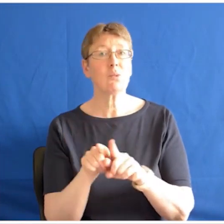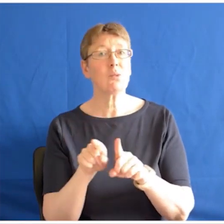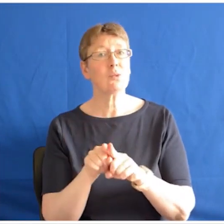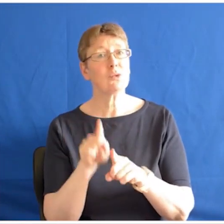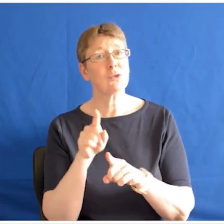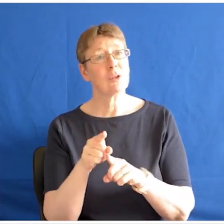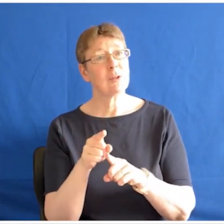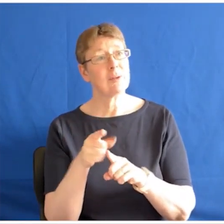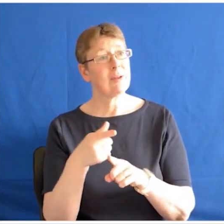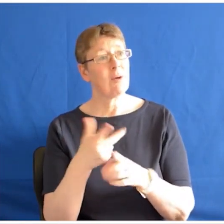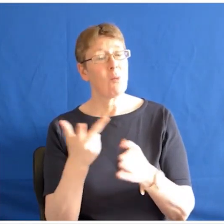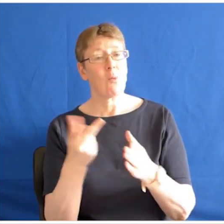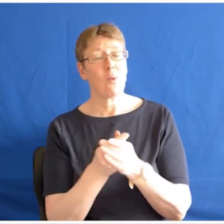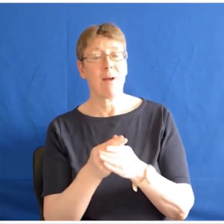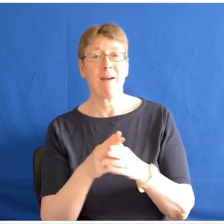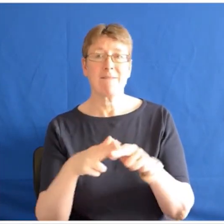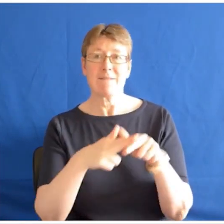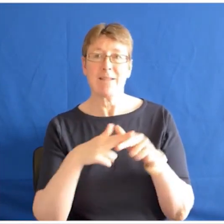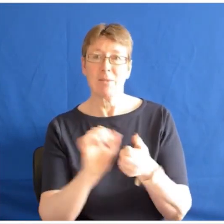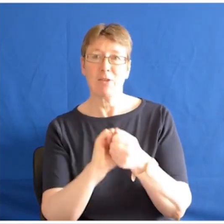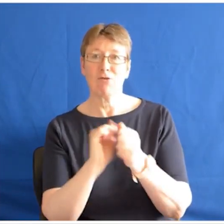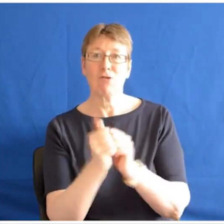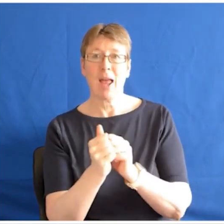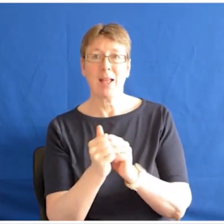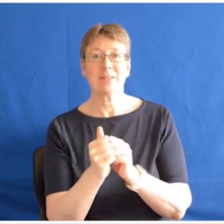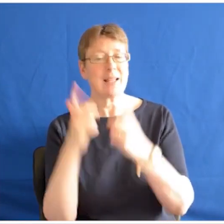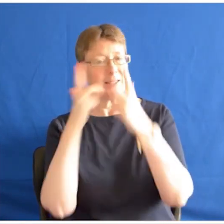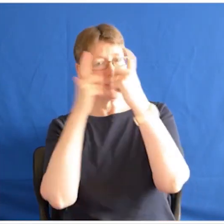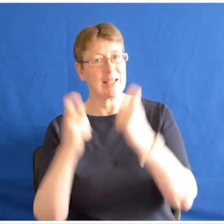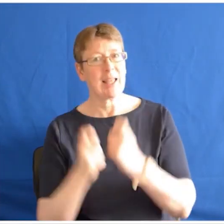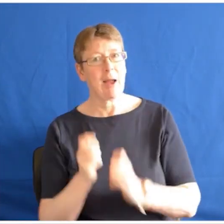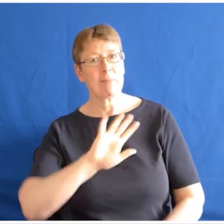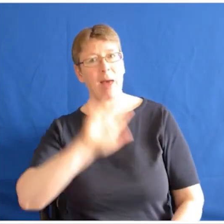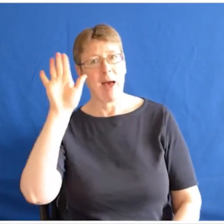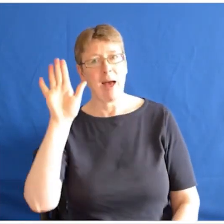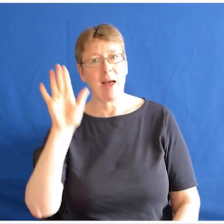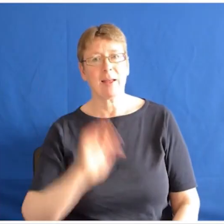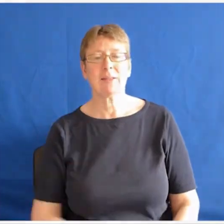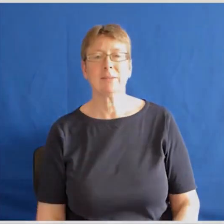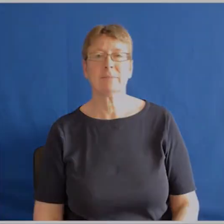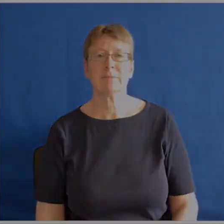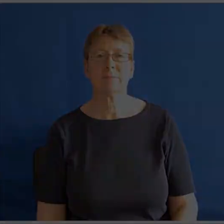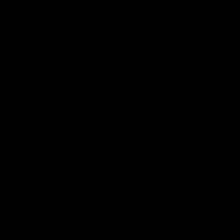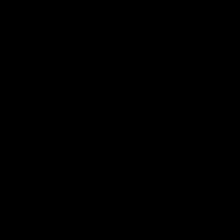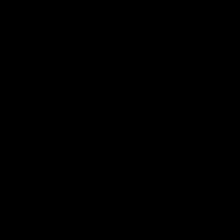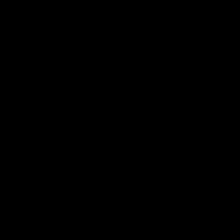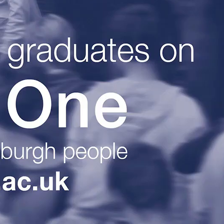and give lots of hugs to all your family and friends. Take care. Bye-bye.